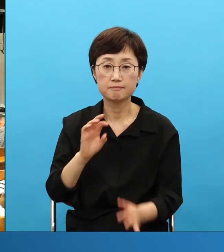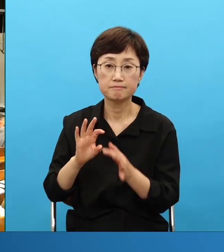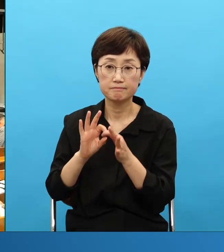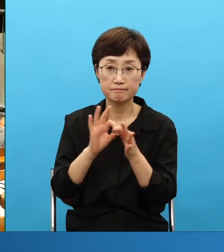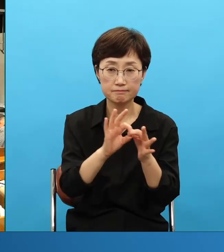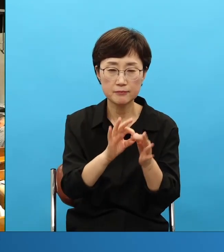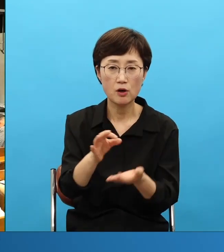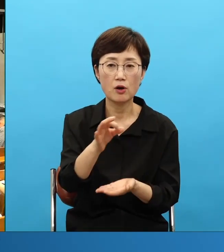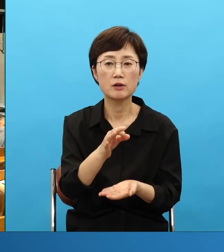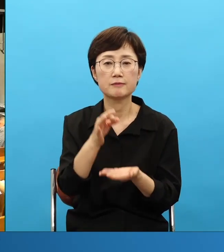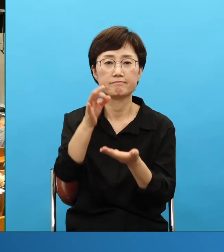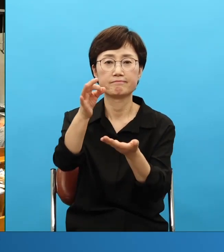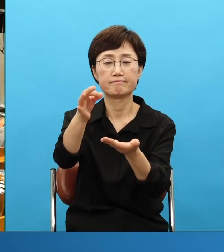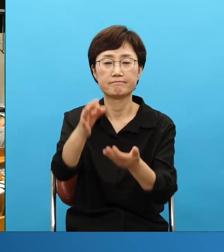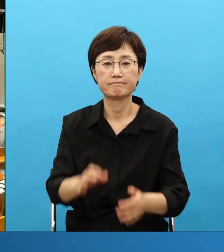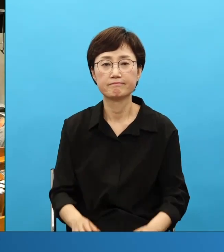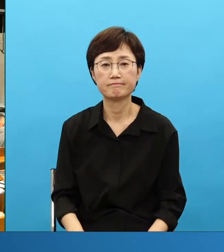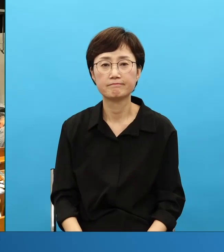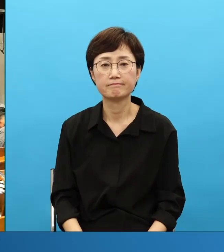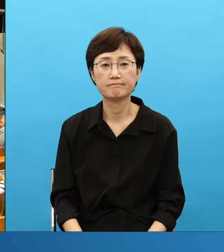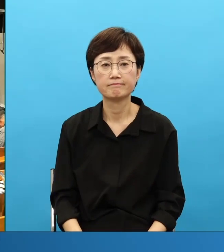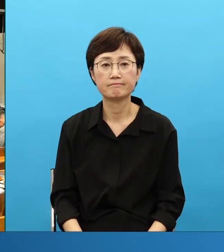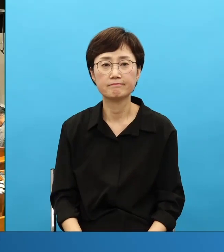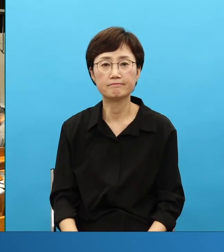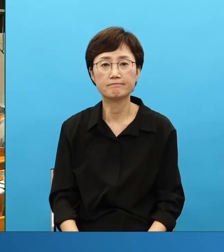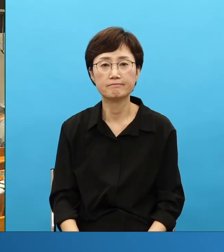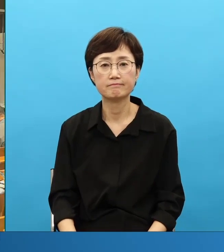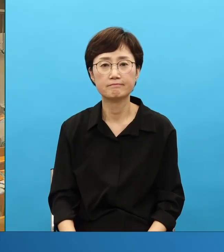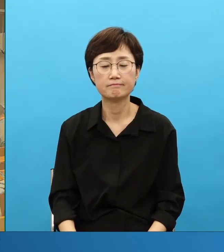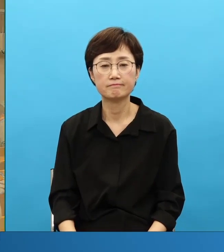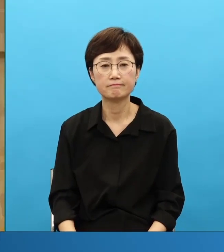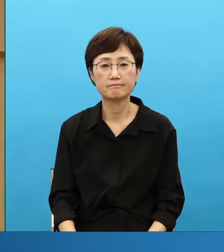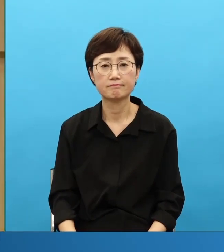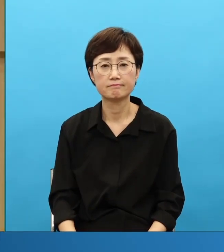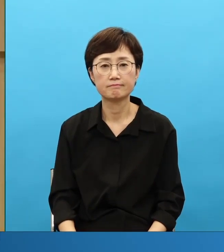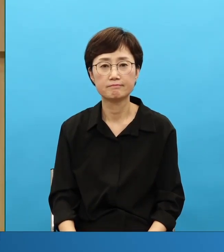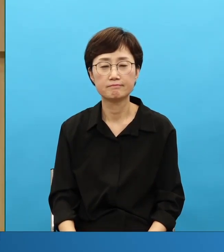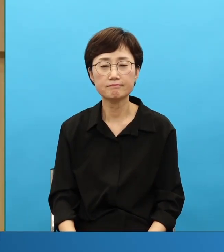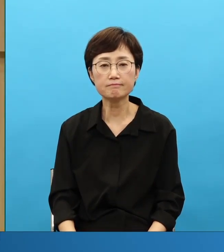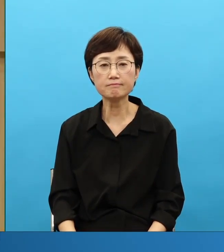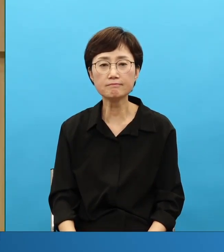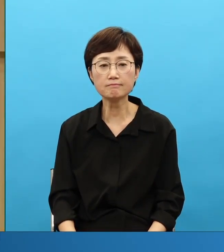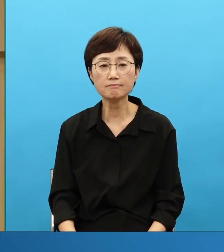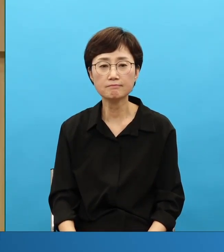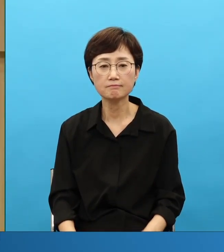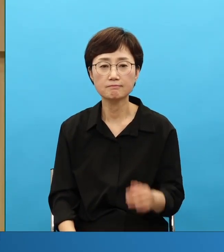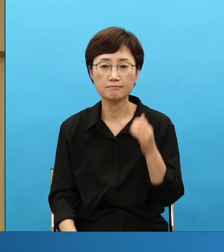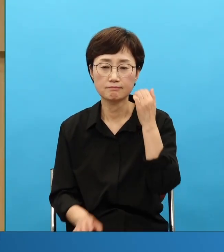going to prepare our offering as we praise together hymn 585.